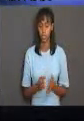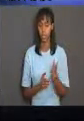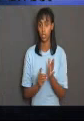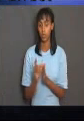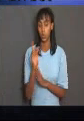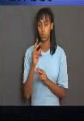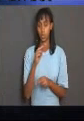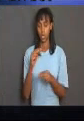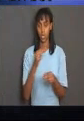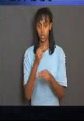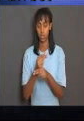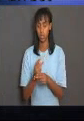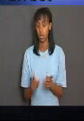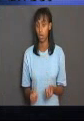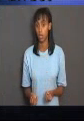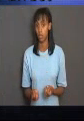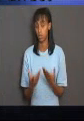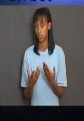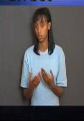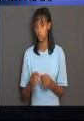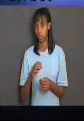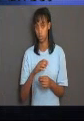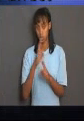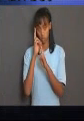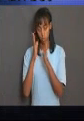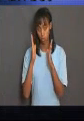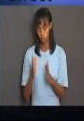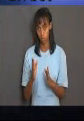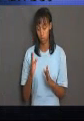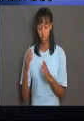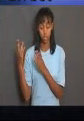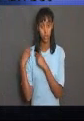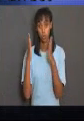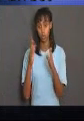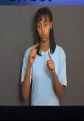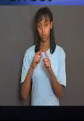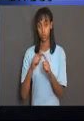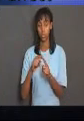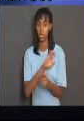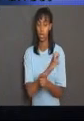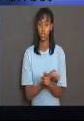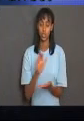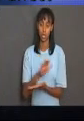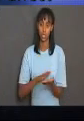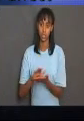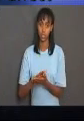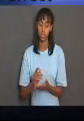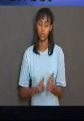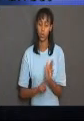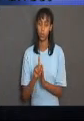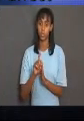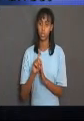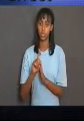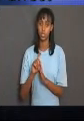Developed nations are largely responsible for the energy crisis. However, developing nations